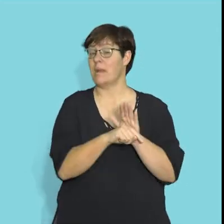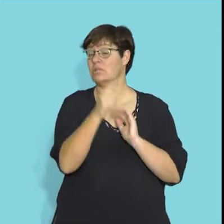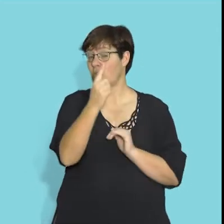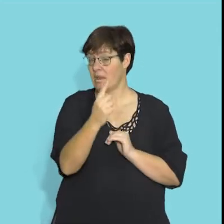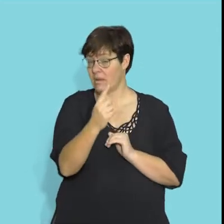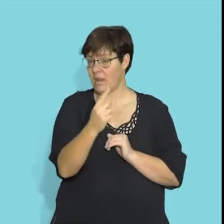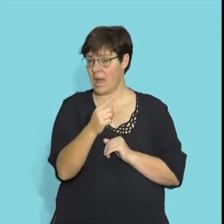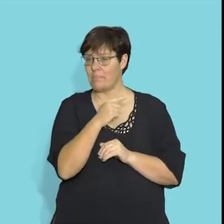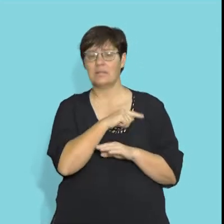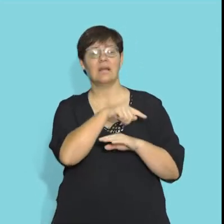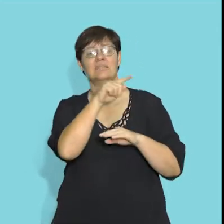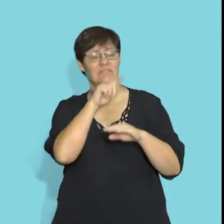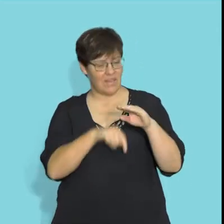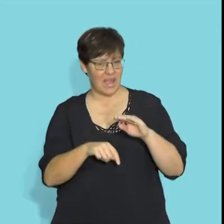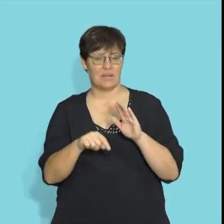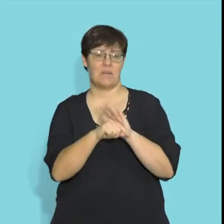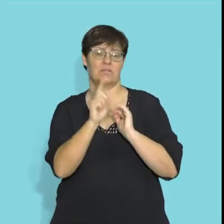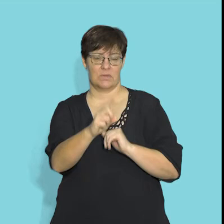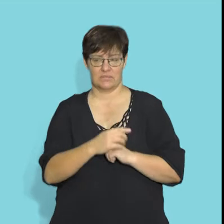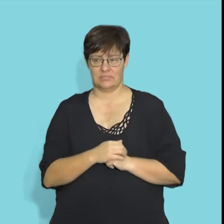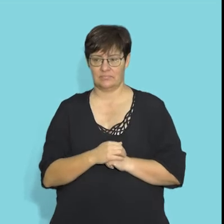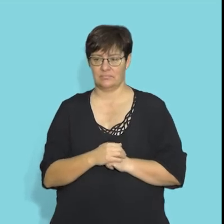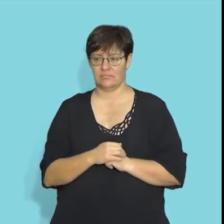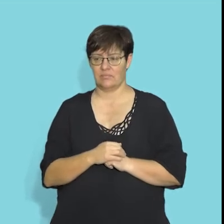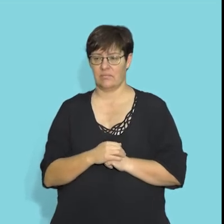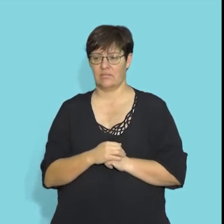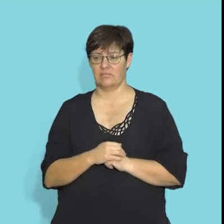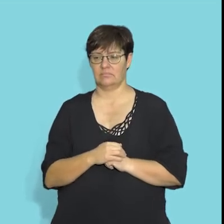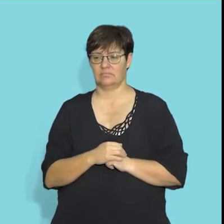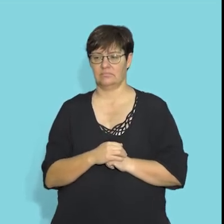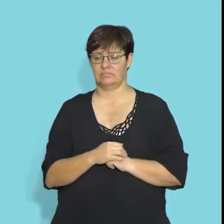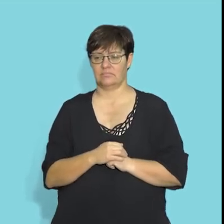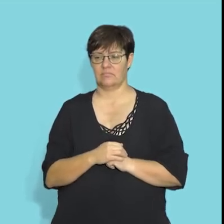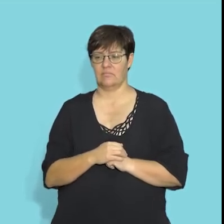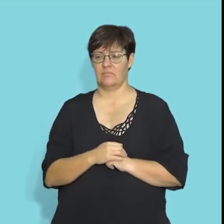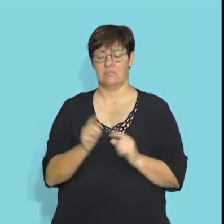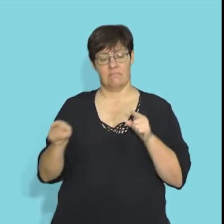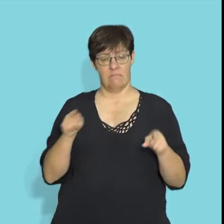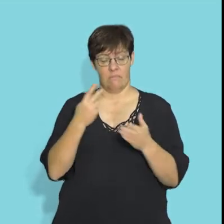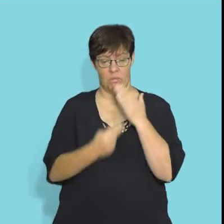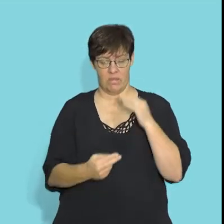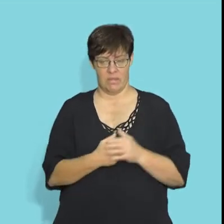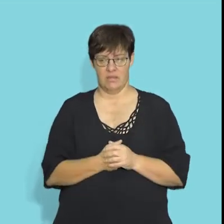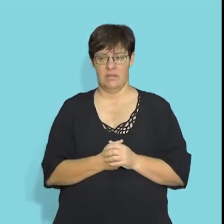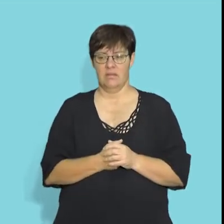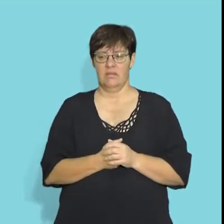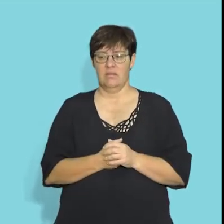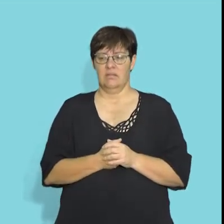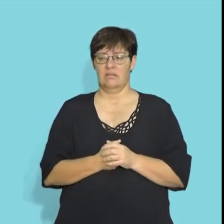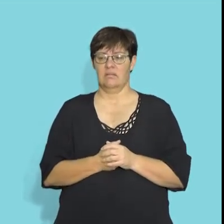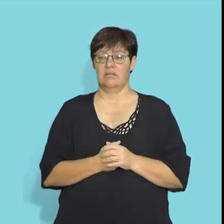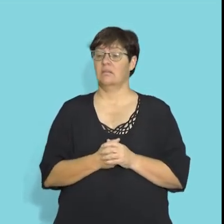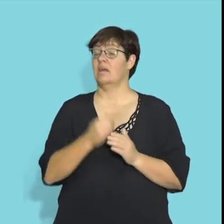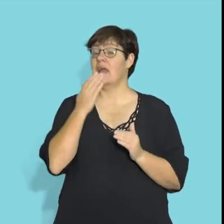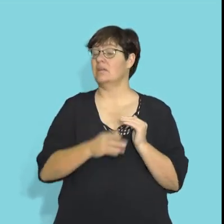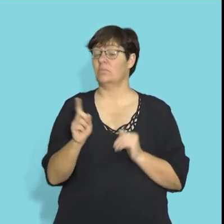so if it's a minus 1A, how do I get rid of that minus 1? Well, I divide by minus 1 on both sides,